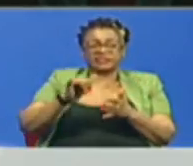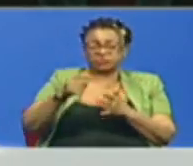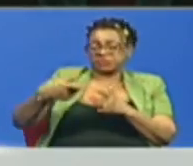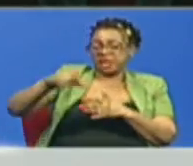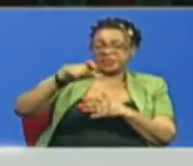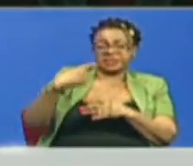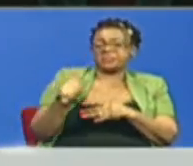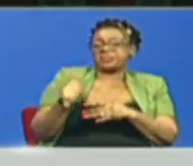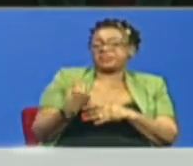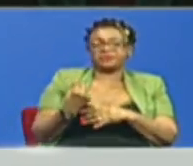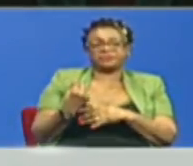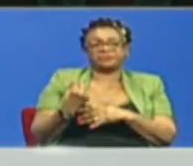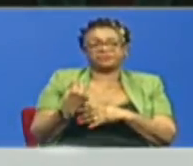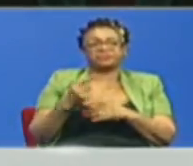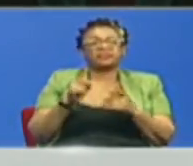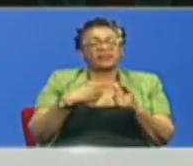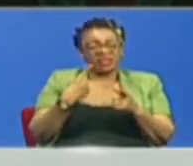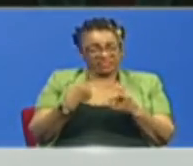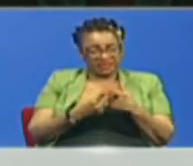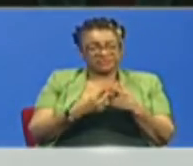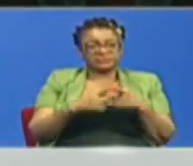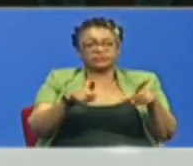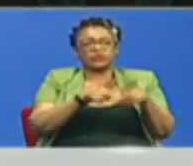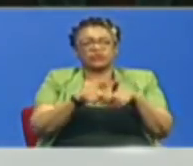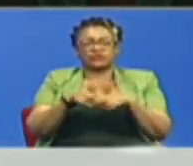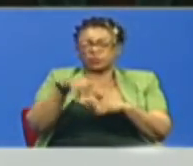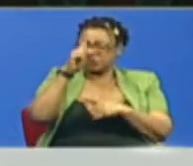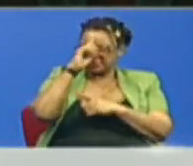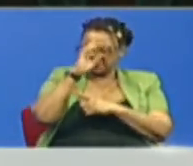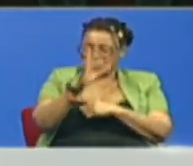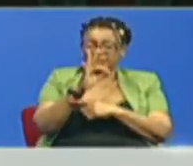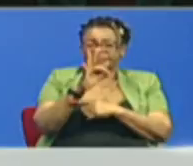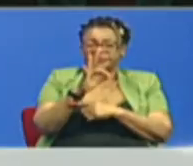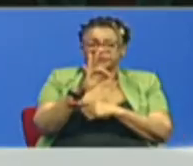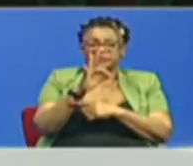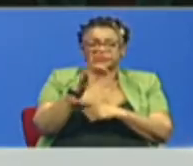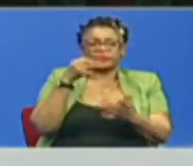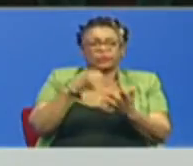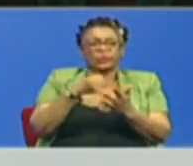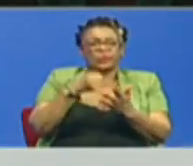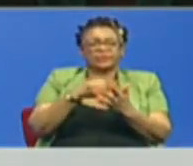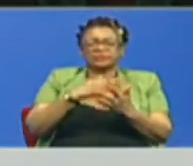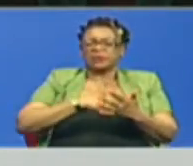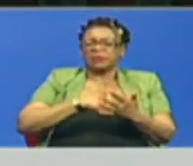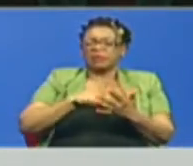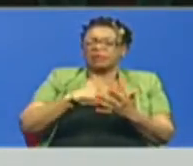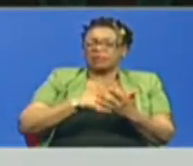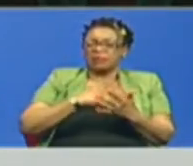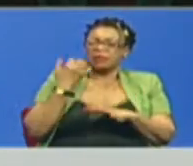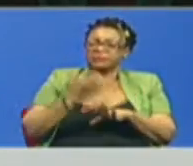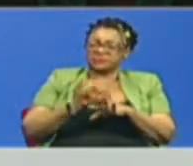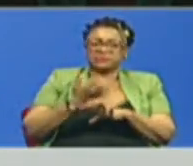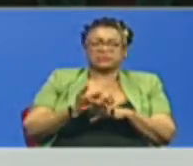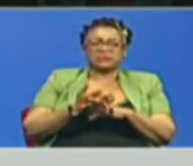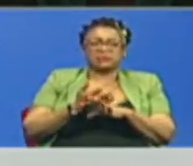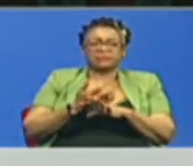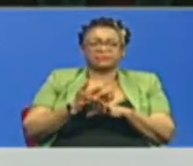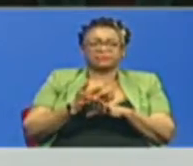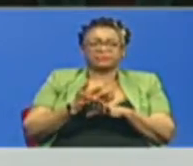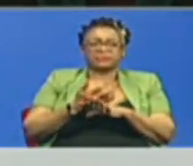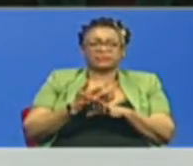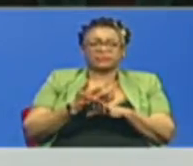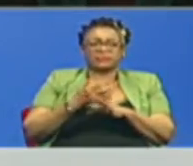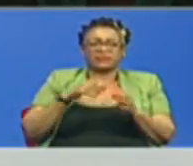day. And then there are also serious symptoms which include difficulty in breathing or shortness of breath,